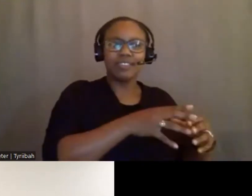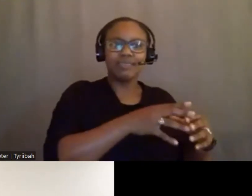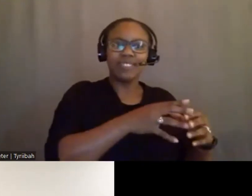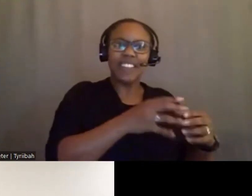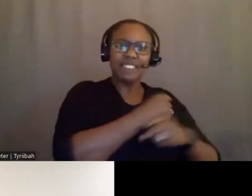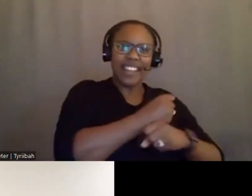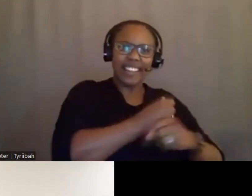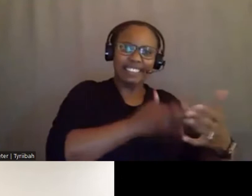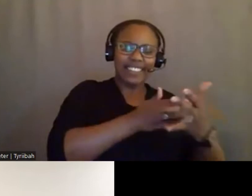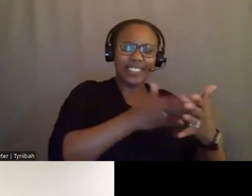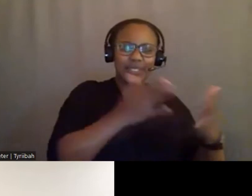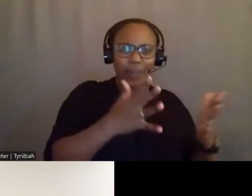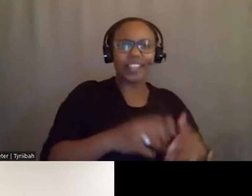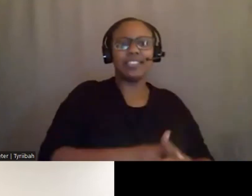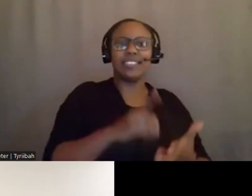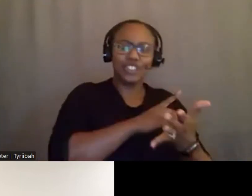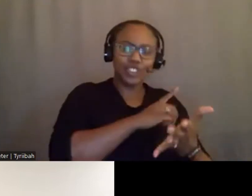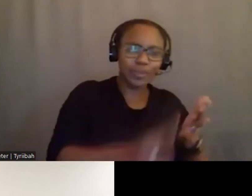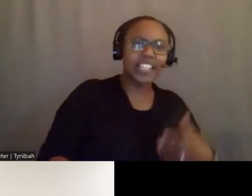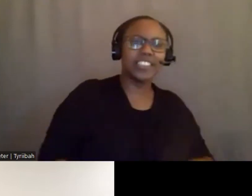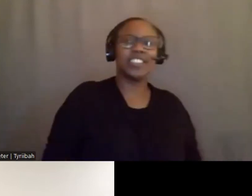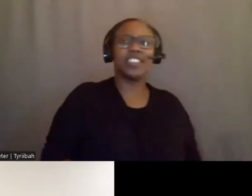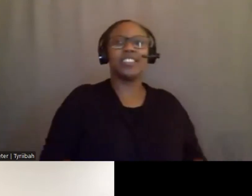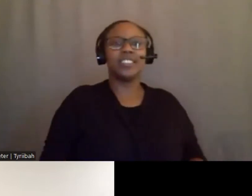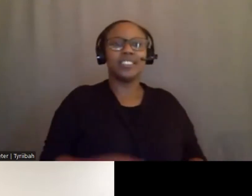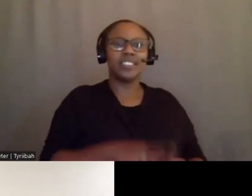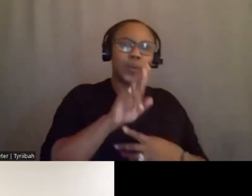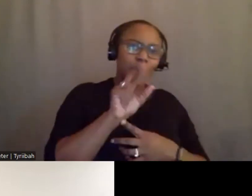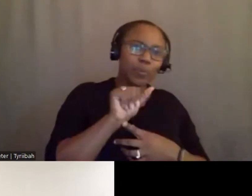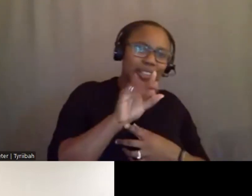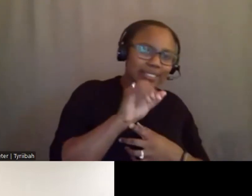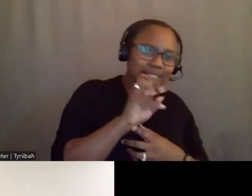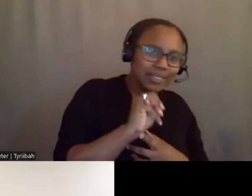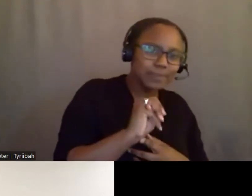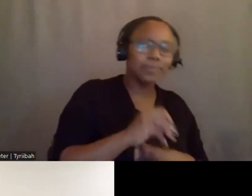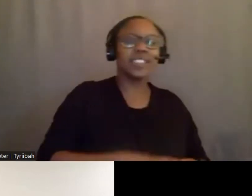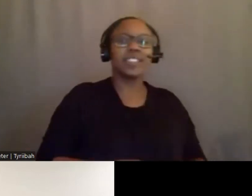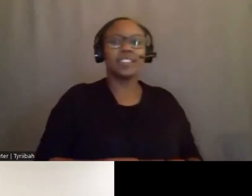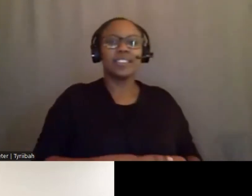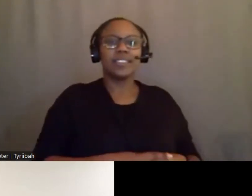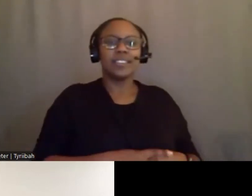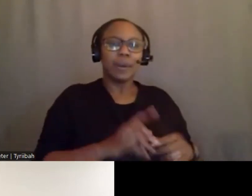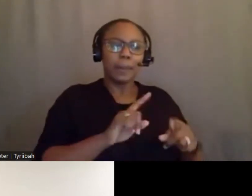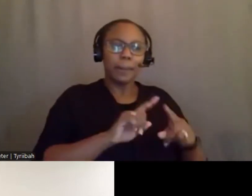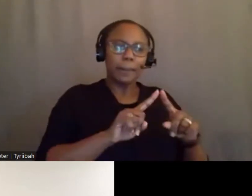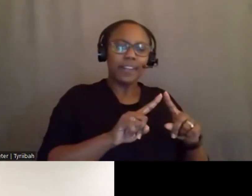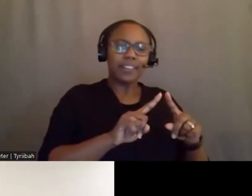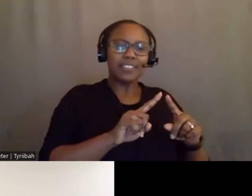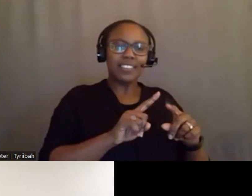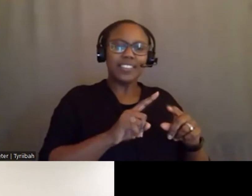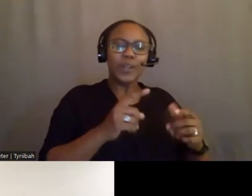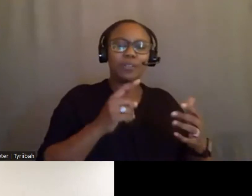discrimination, and the idea that they are, you know, in some lower tier of humanity.